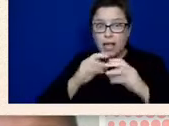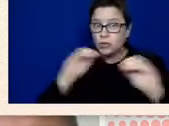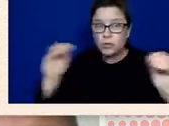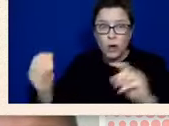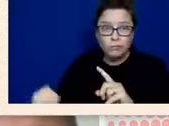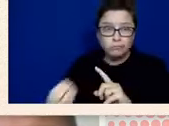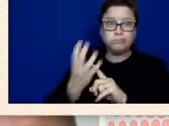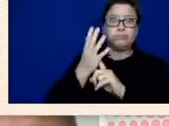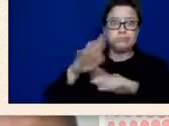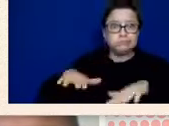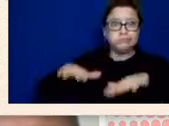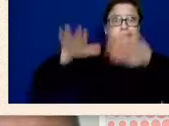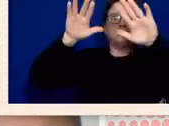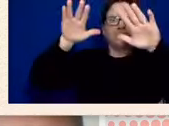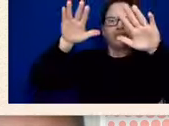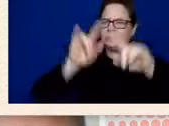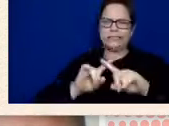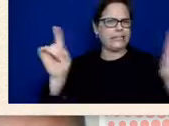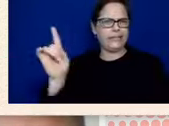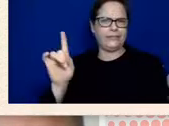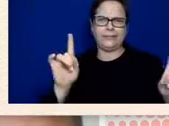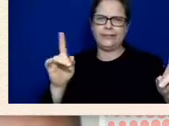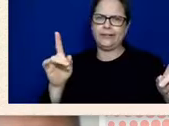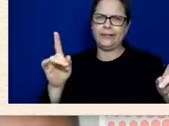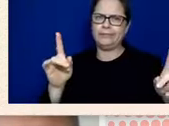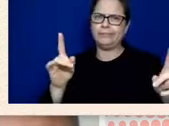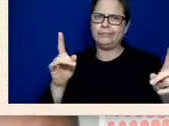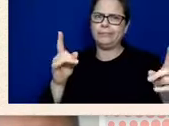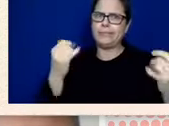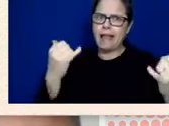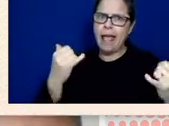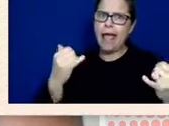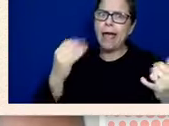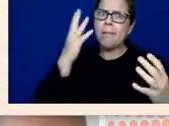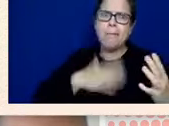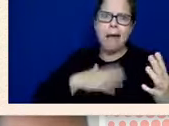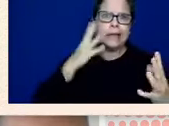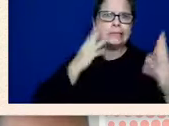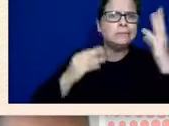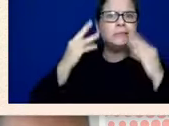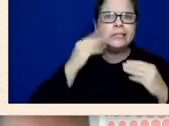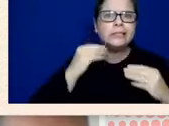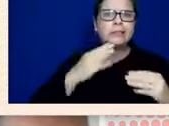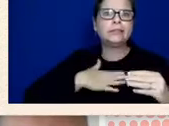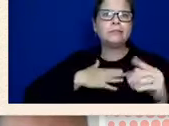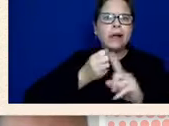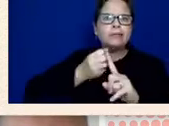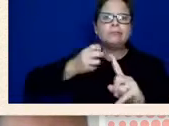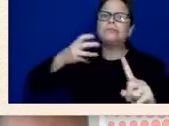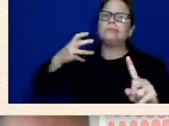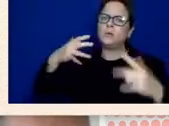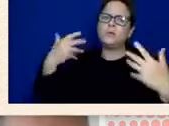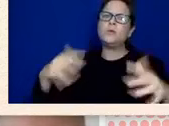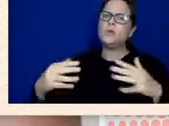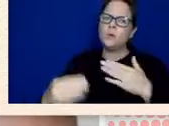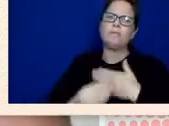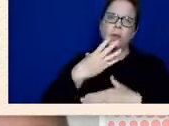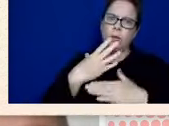same kids and how to handle their confrontations. So, in a